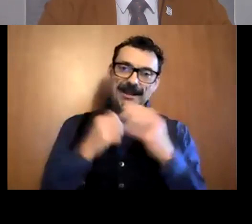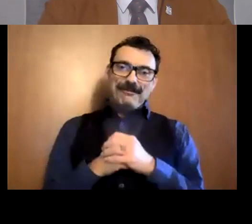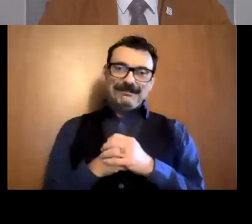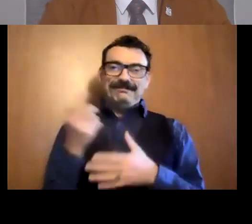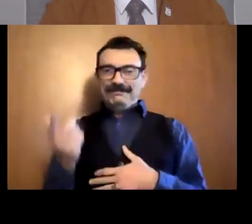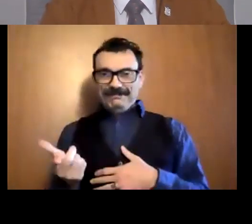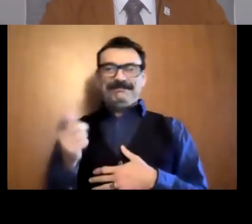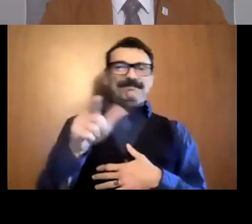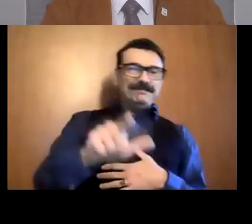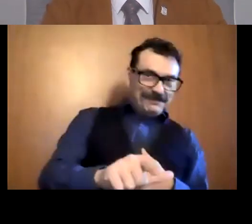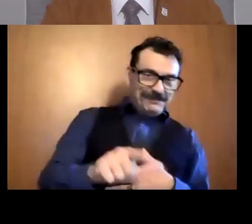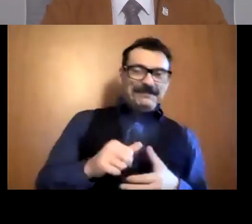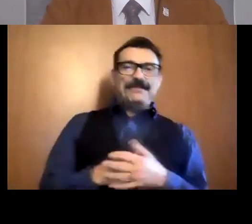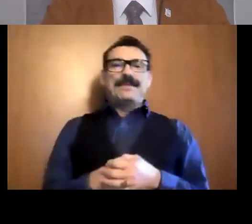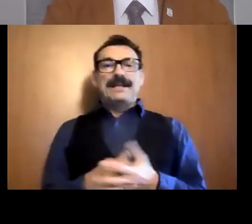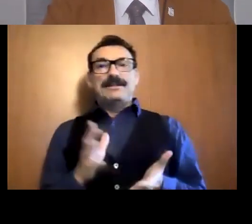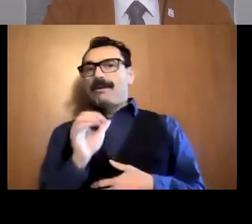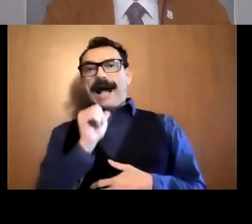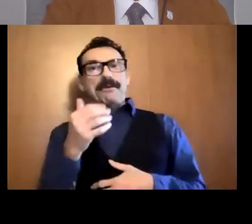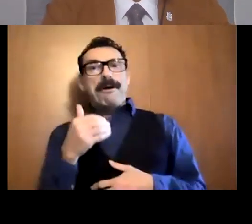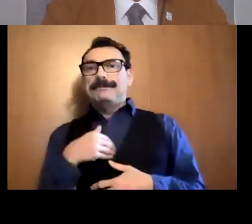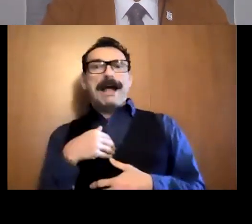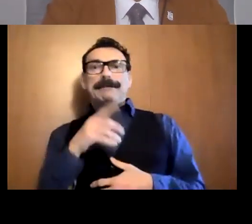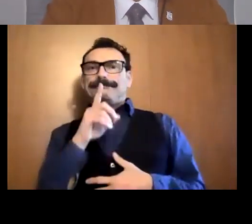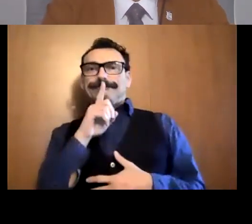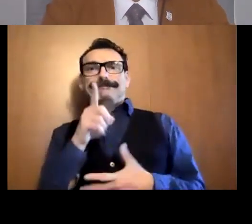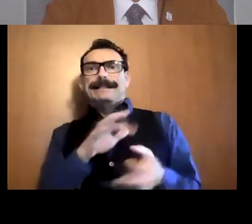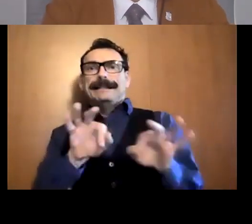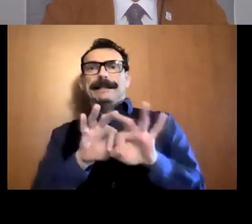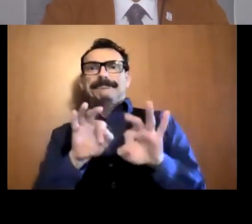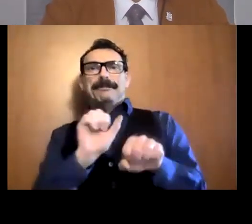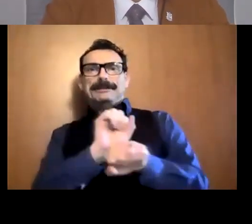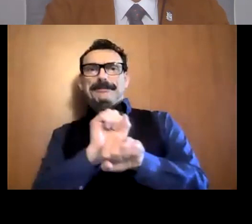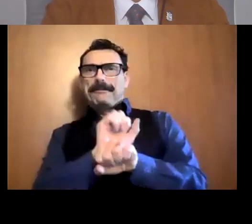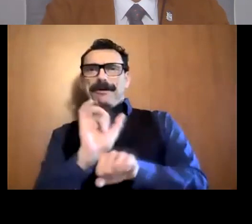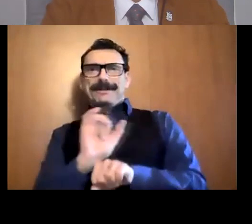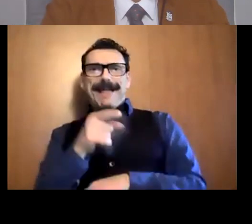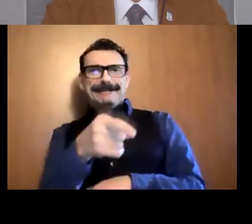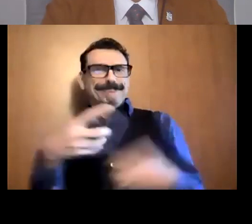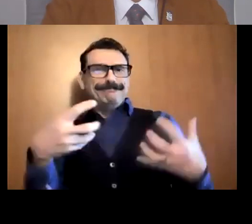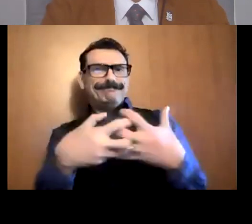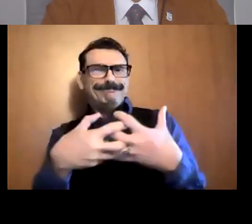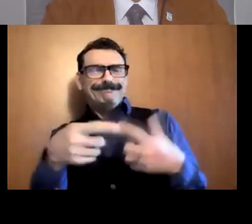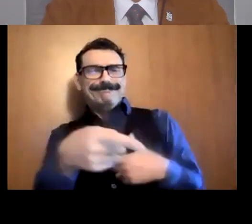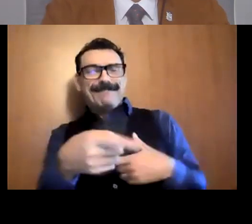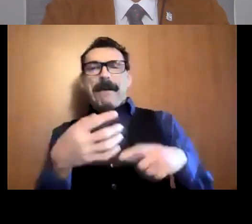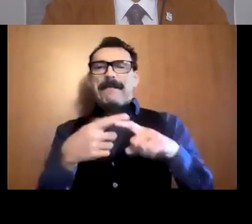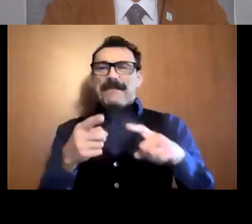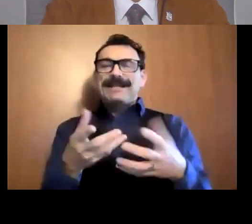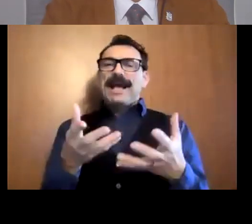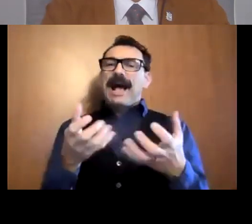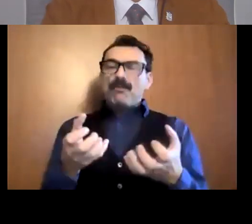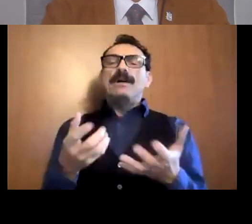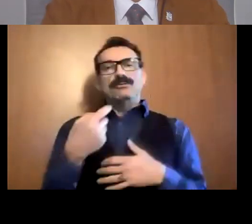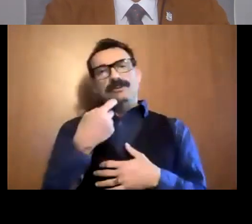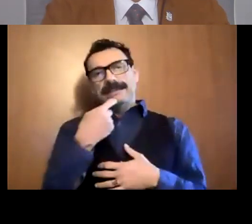Wow, don't have as prophetic words as Professor Armstrong, but I do want to echo that we